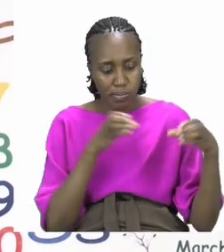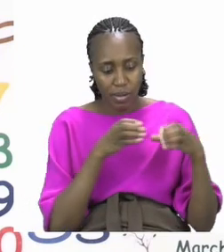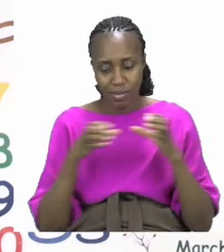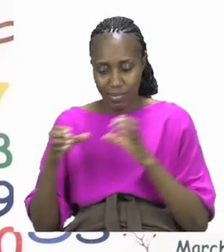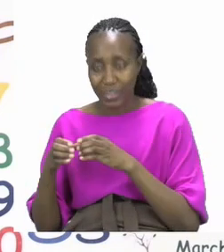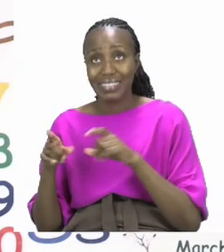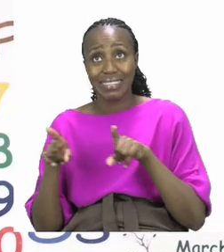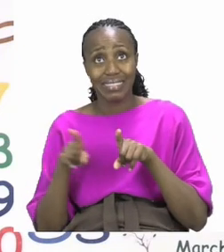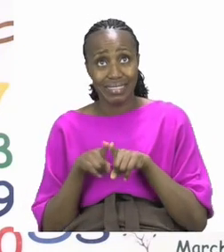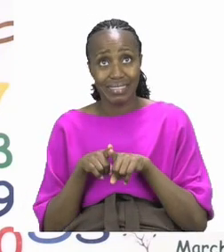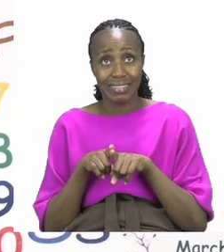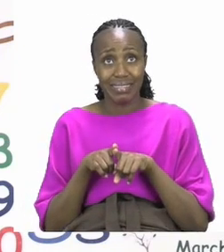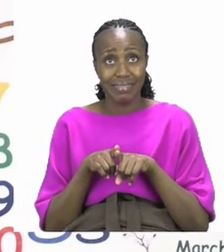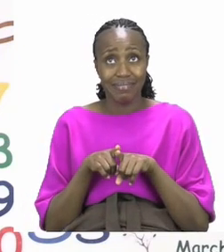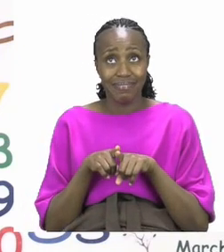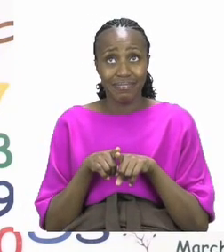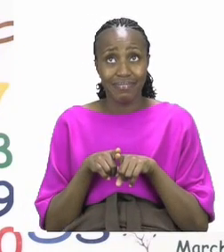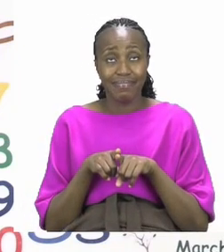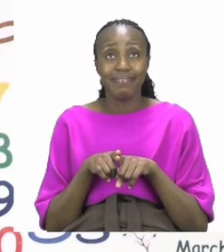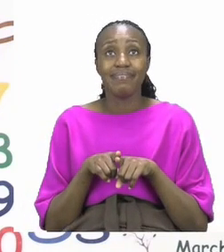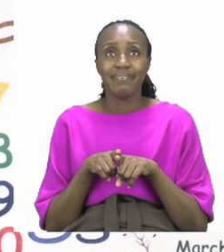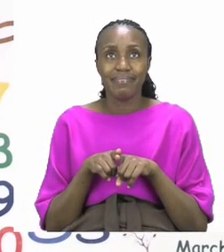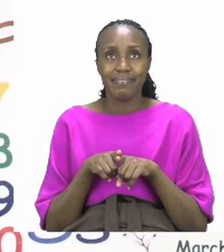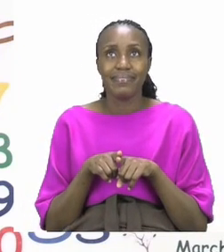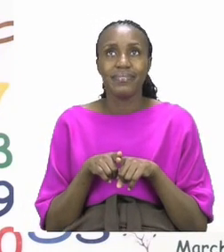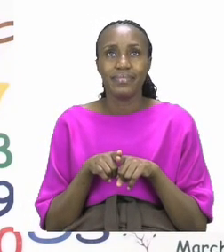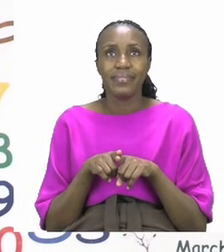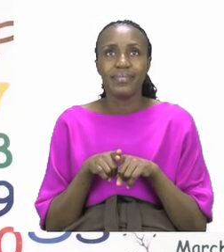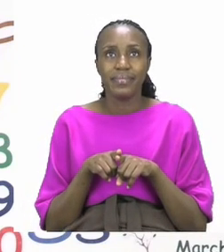have 2 friends to share with.